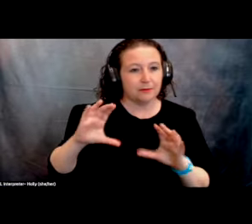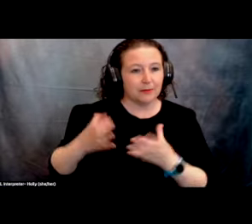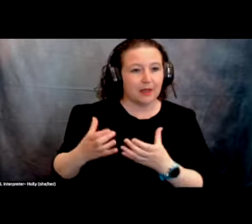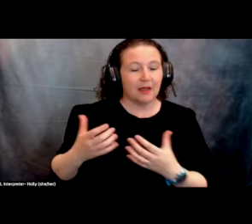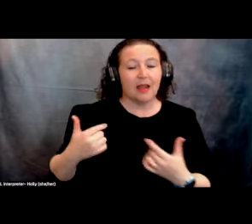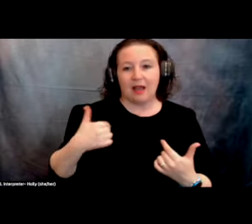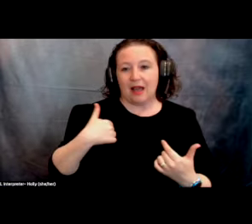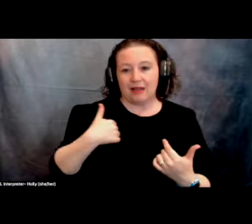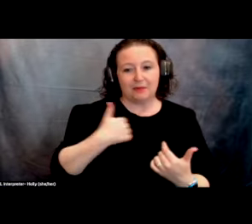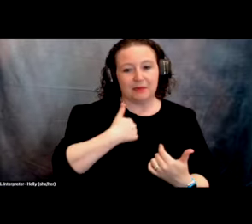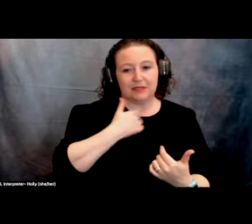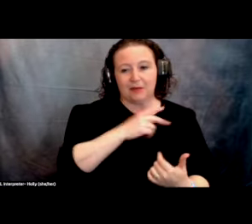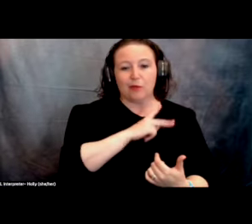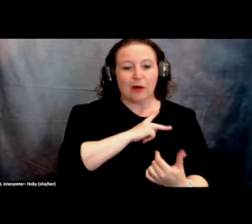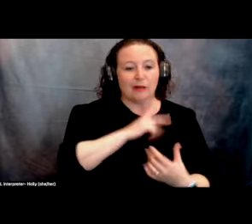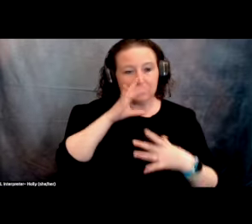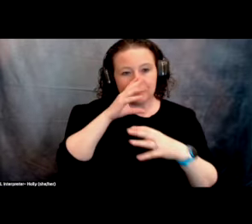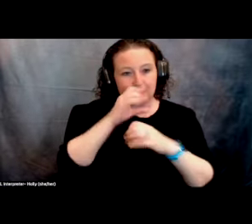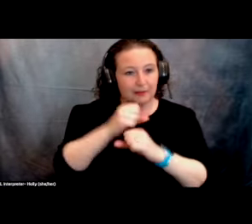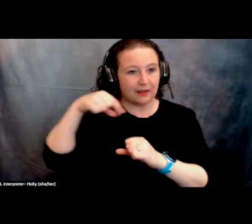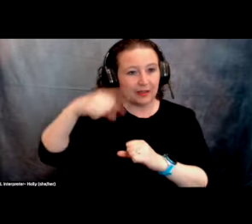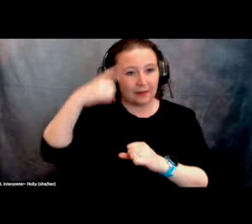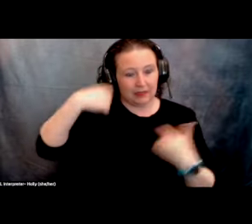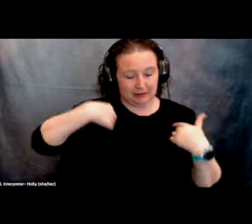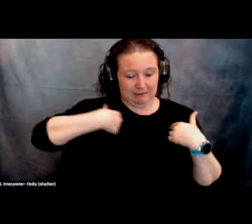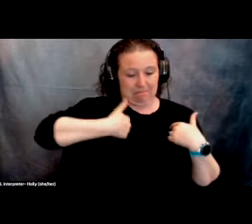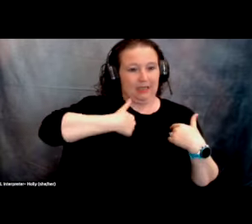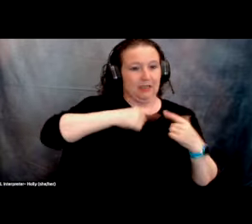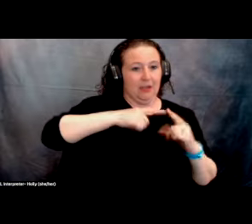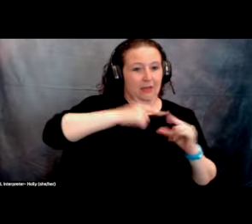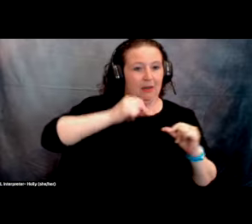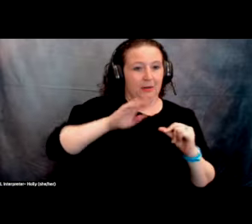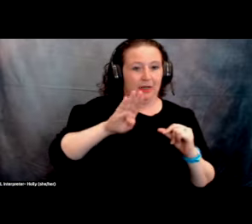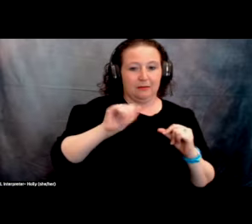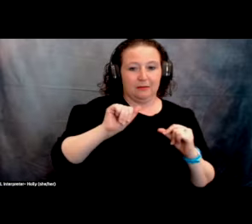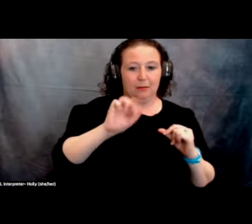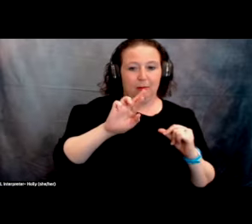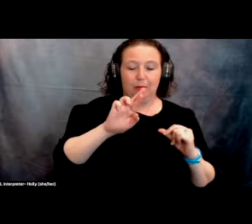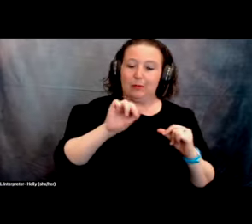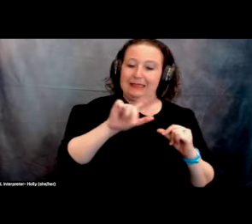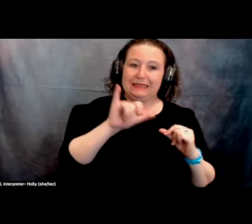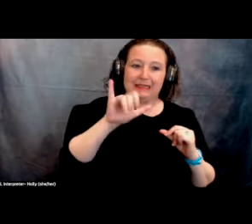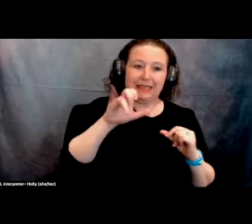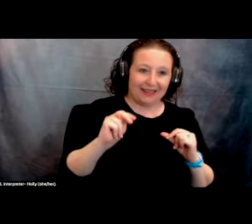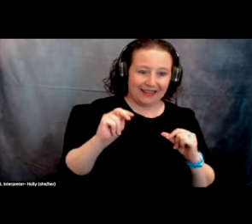interest in this topic because I'm a Japanese Brazilian, so I'm always excited to have these spaces where people with